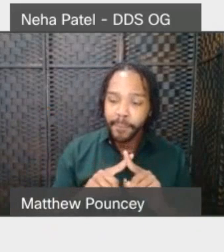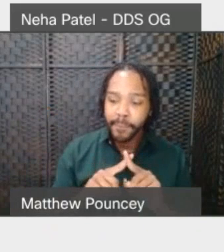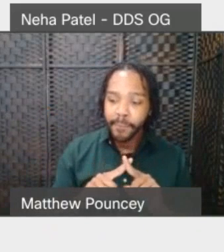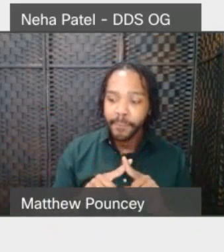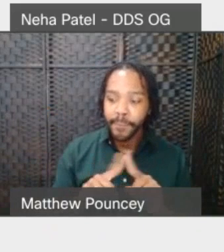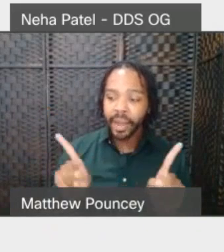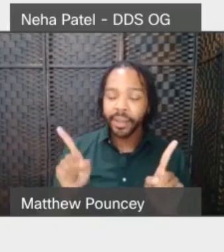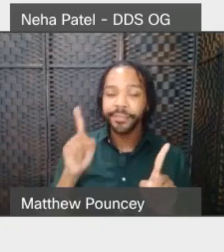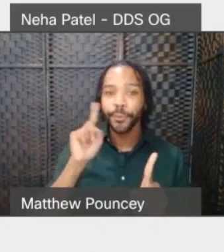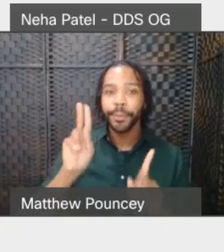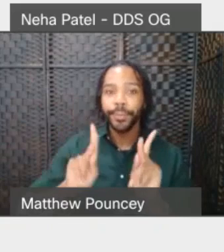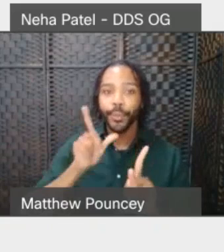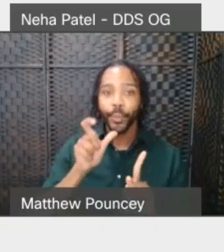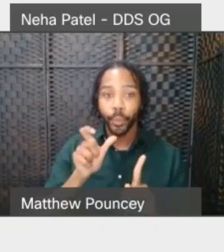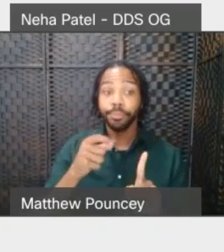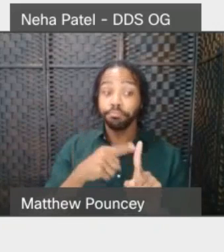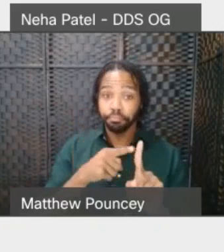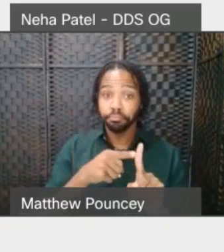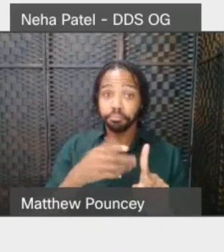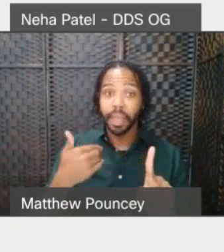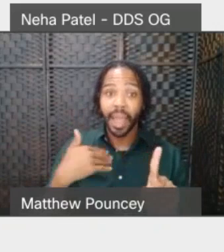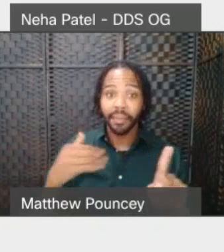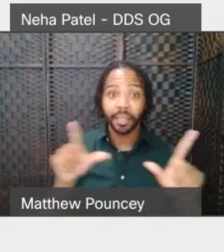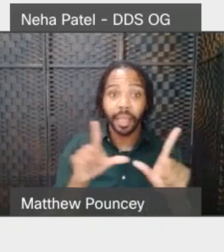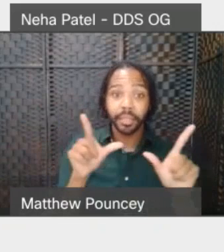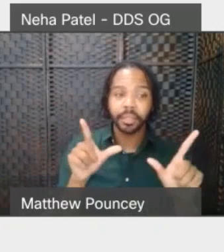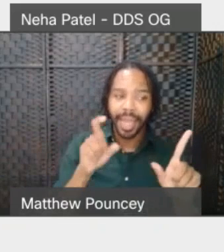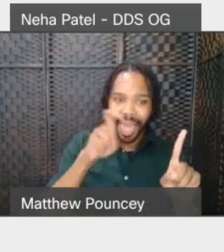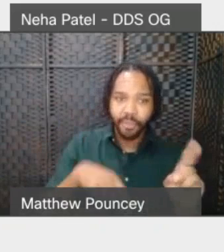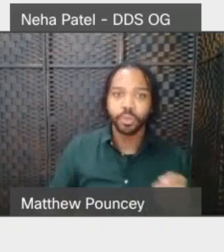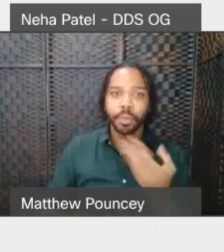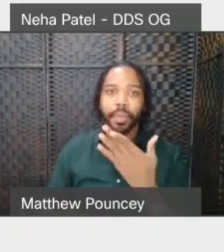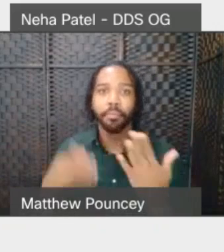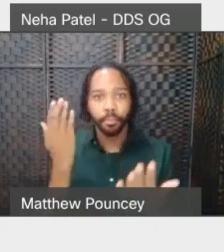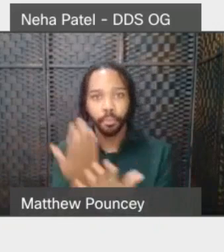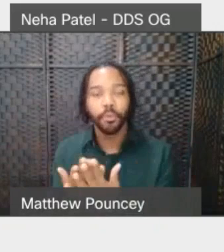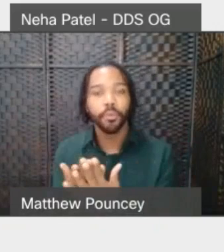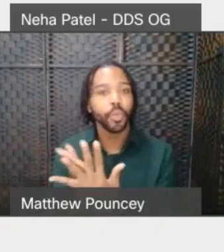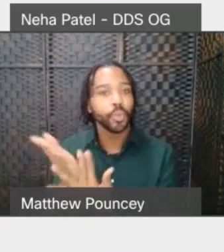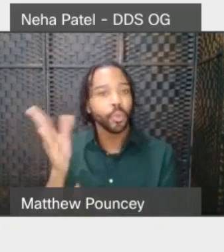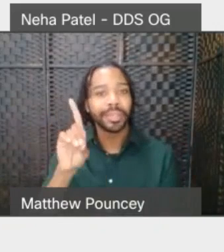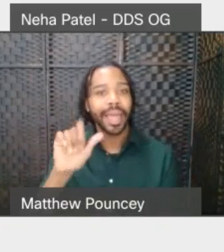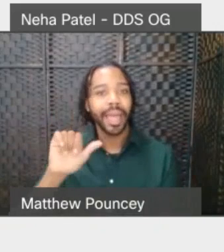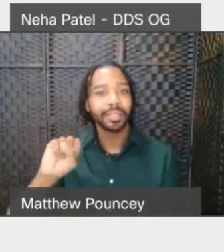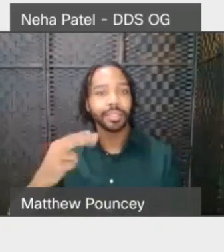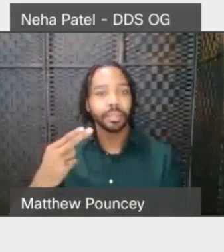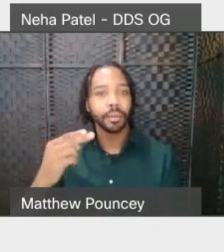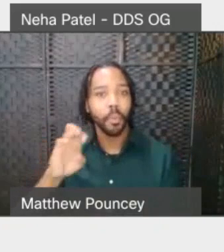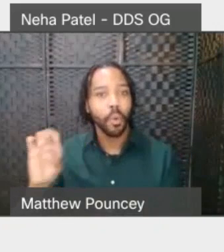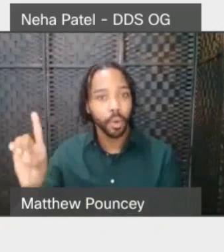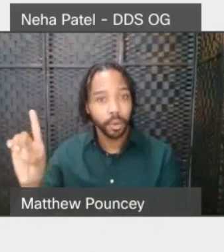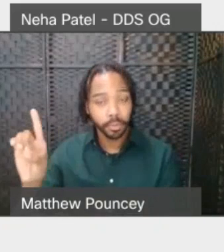are licensed, they have to submit their proof on the dashboard. Providers are not able to have access